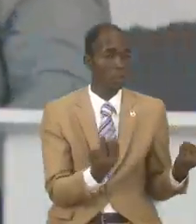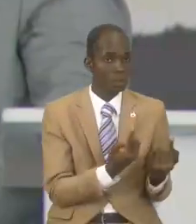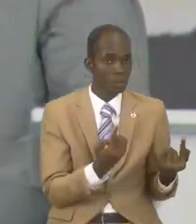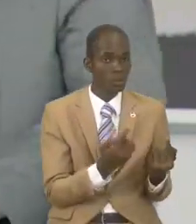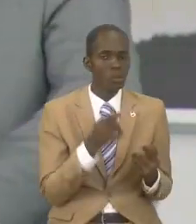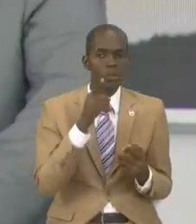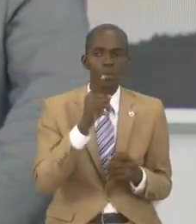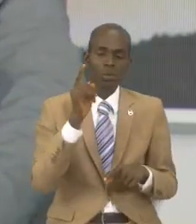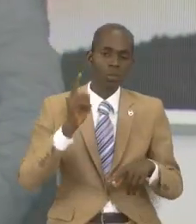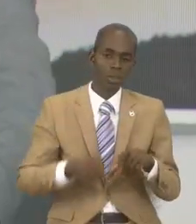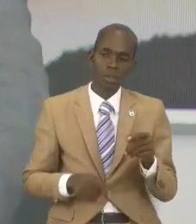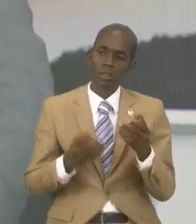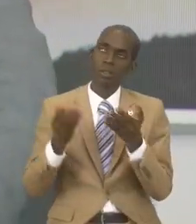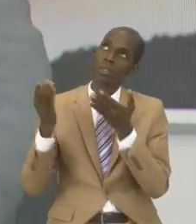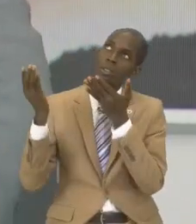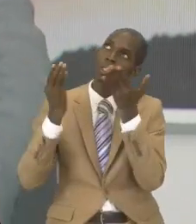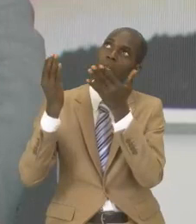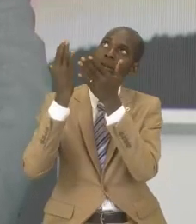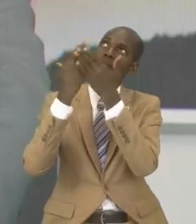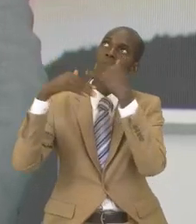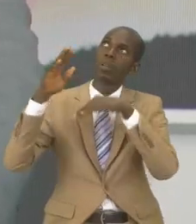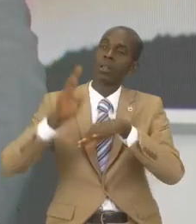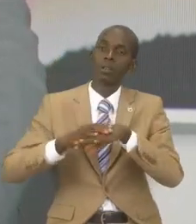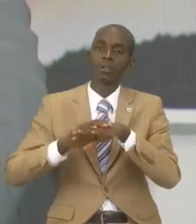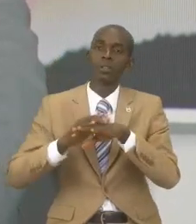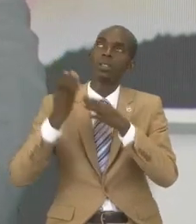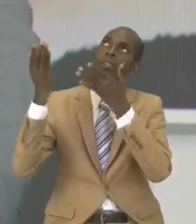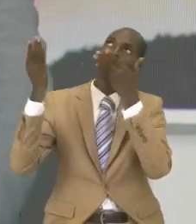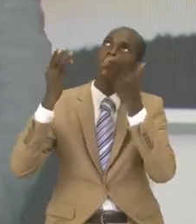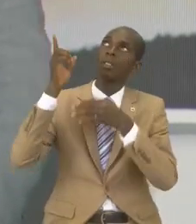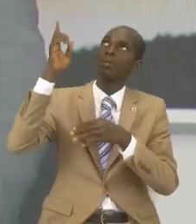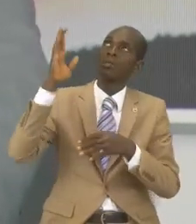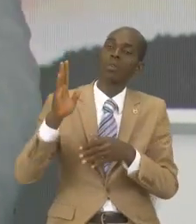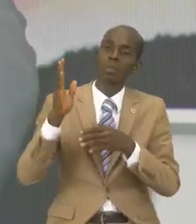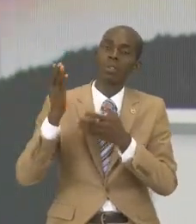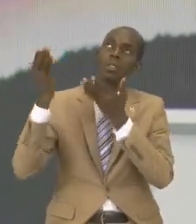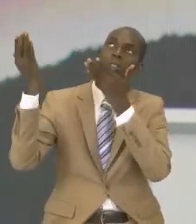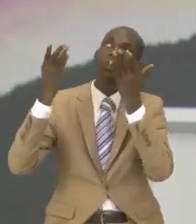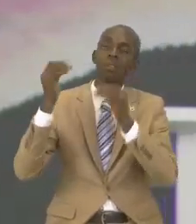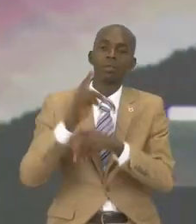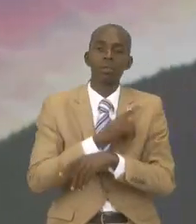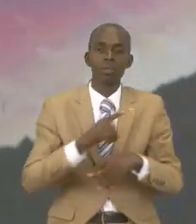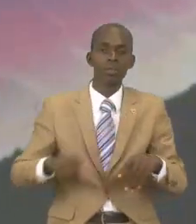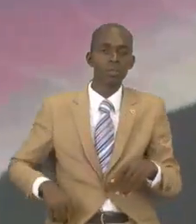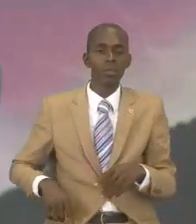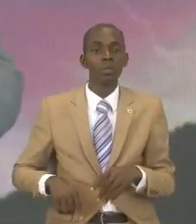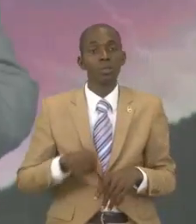cannot serve heaven, serve God, serve the Lord. You might